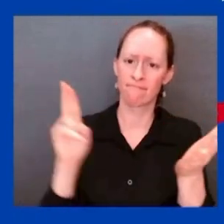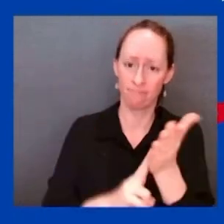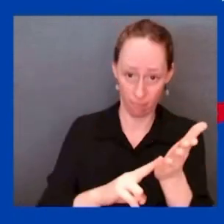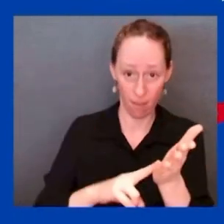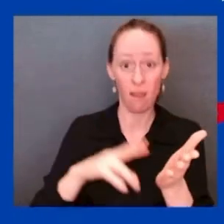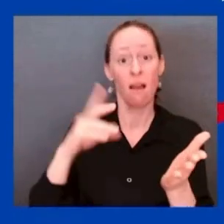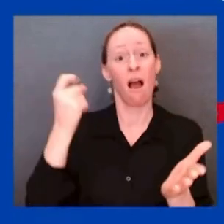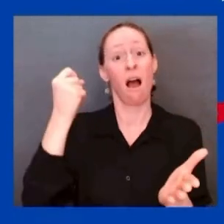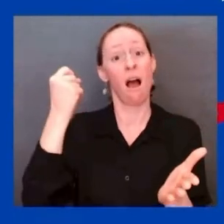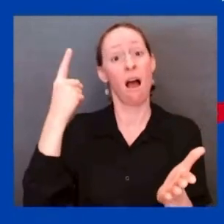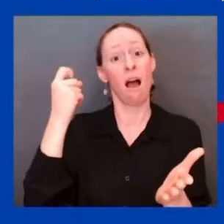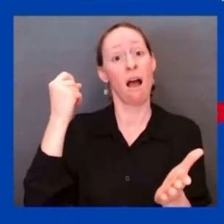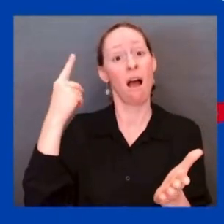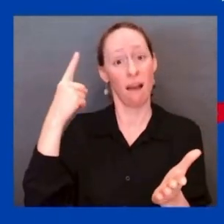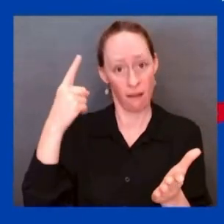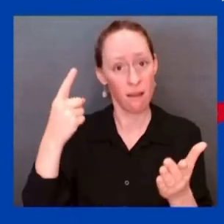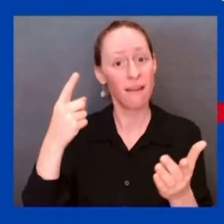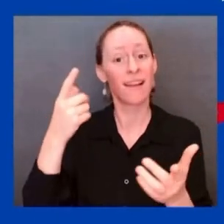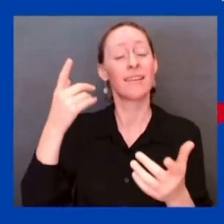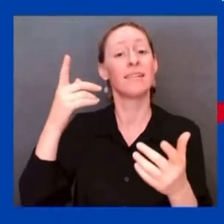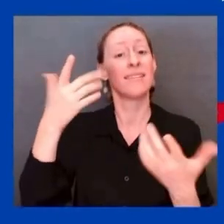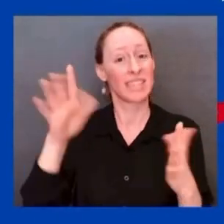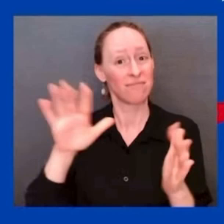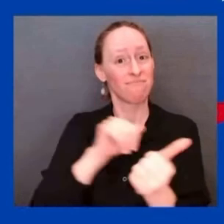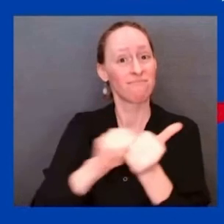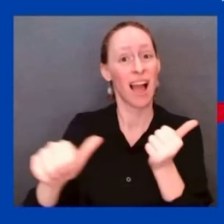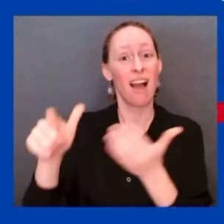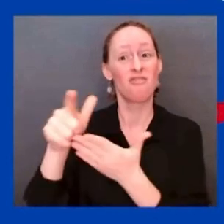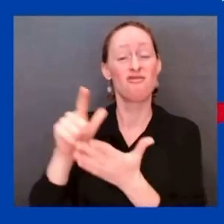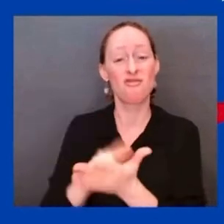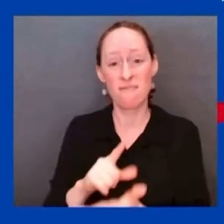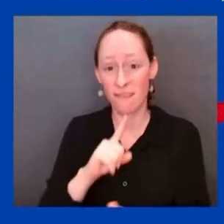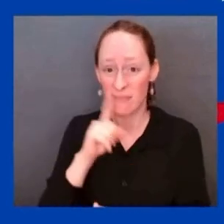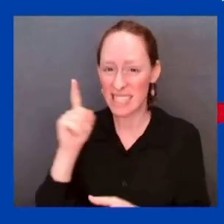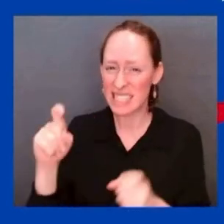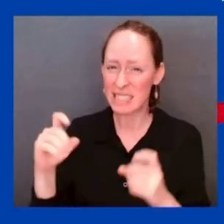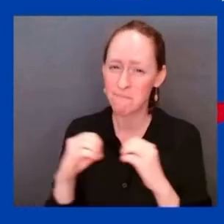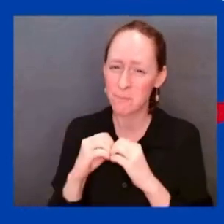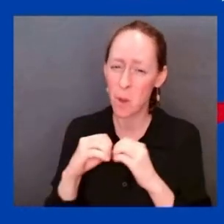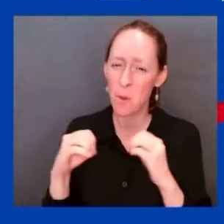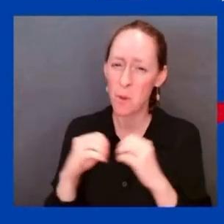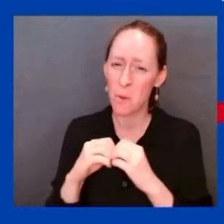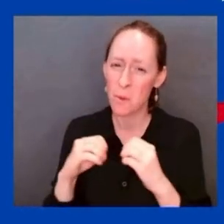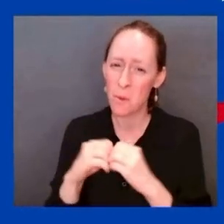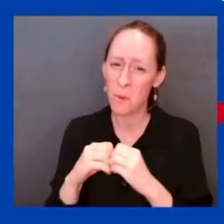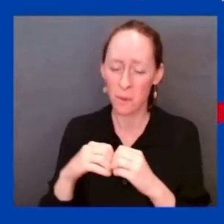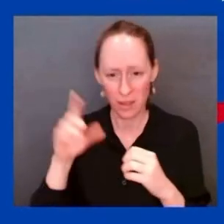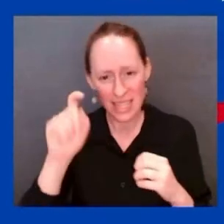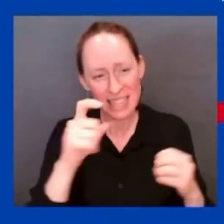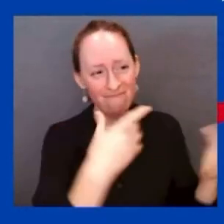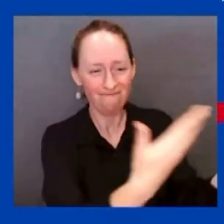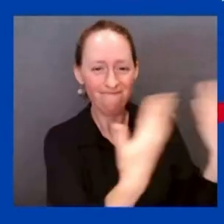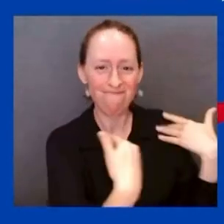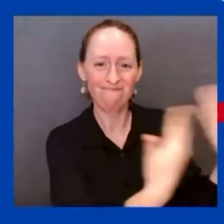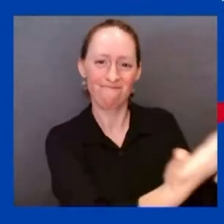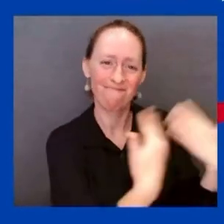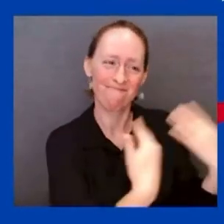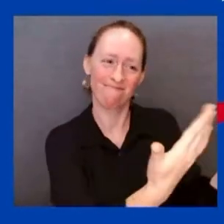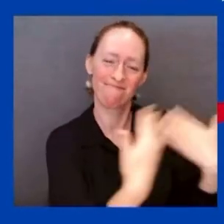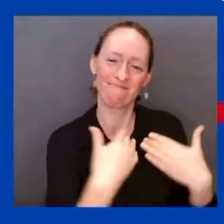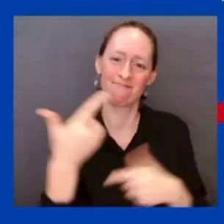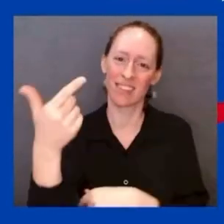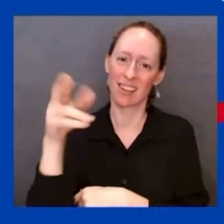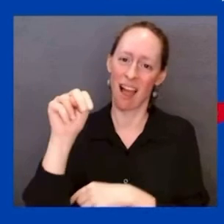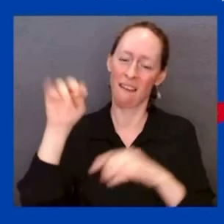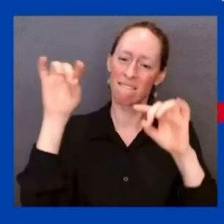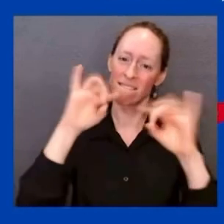do more so that we finally end gun violence in this country. We have someone else with us